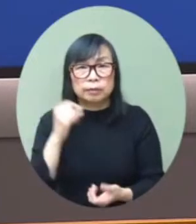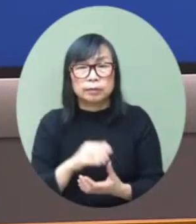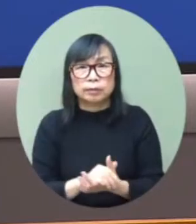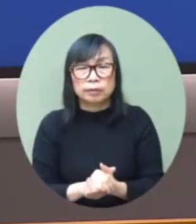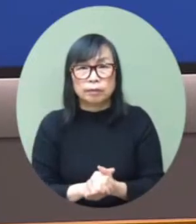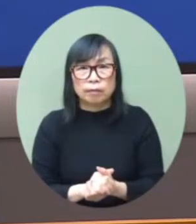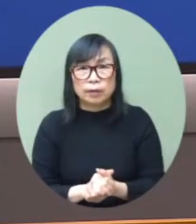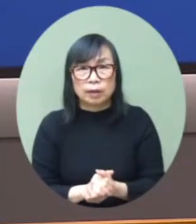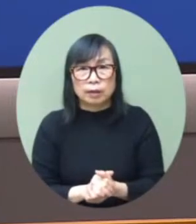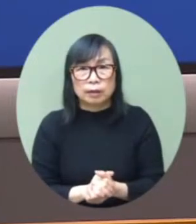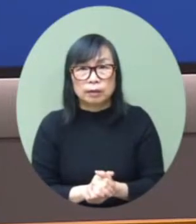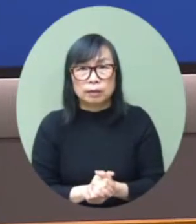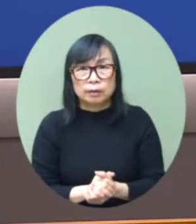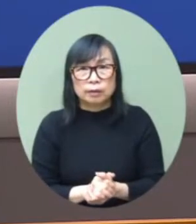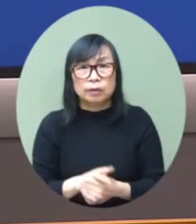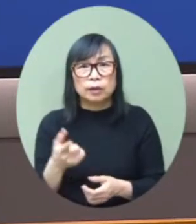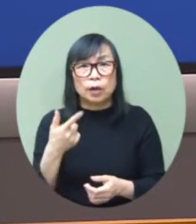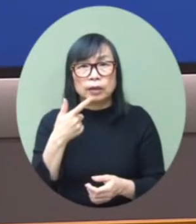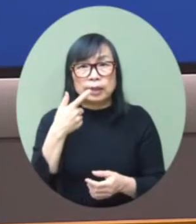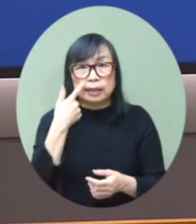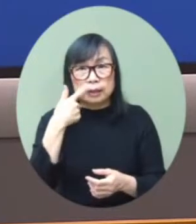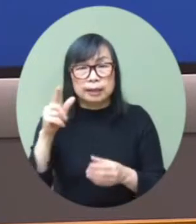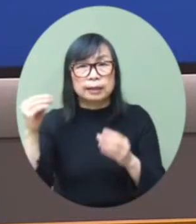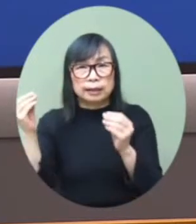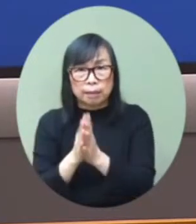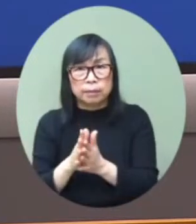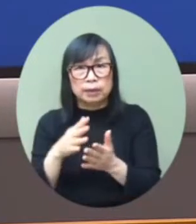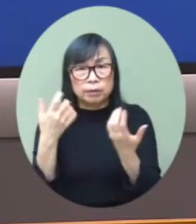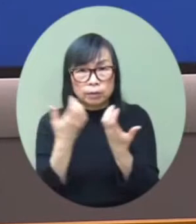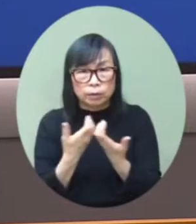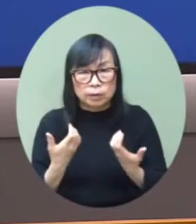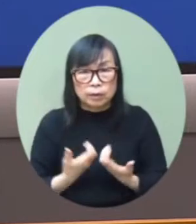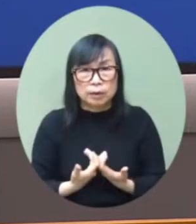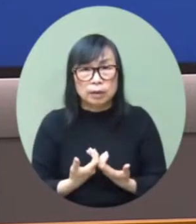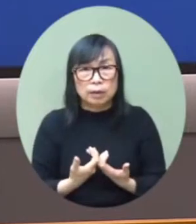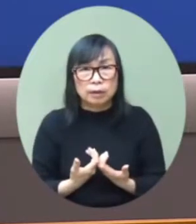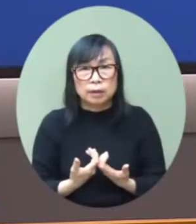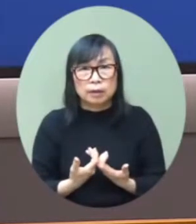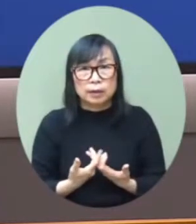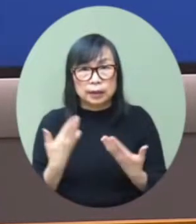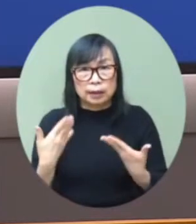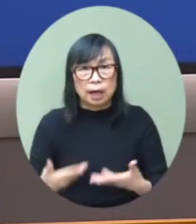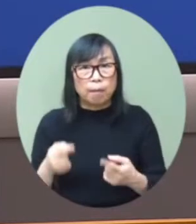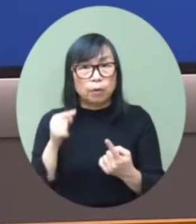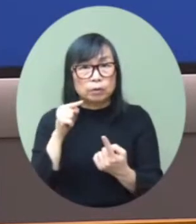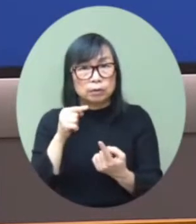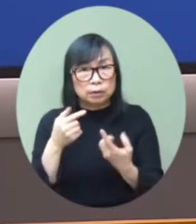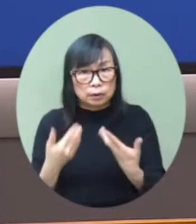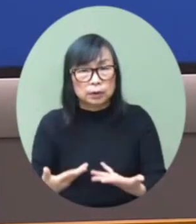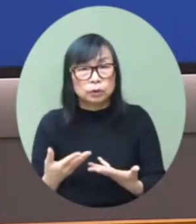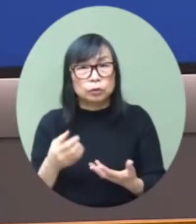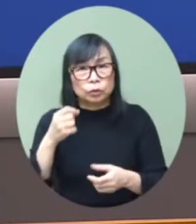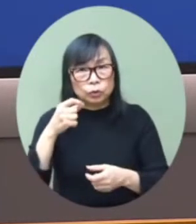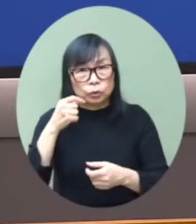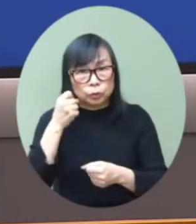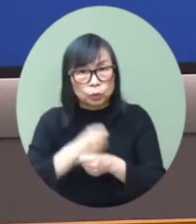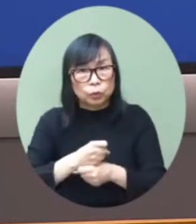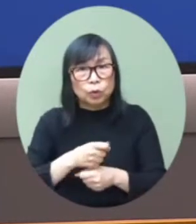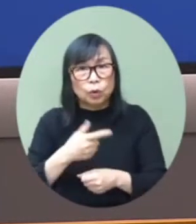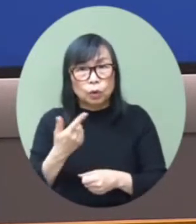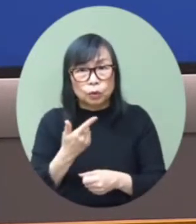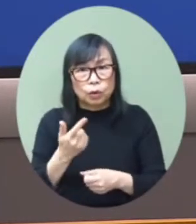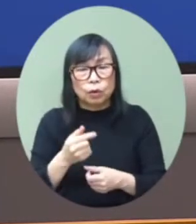But now, because we have taken this extra step to ask, so we are also able to discover